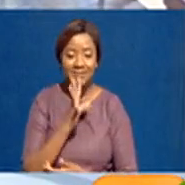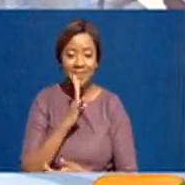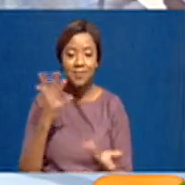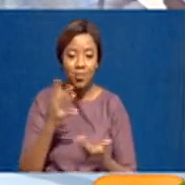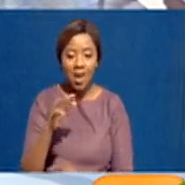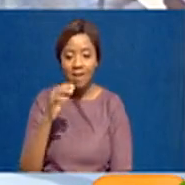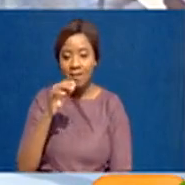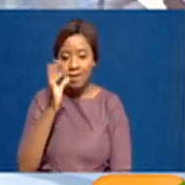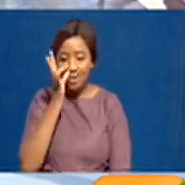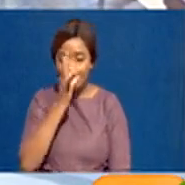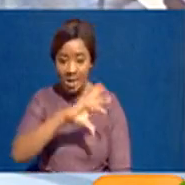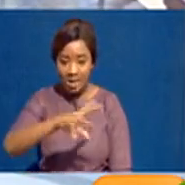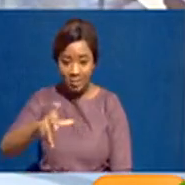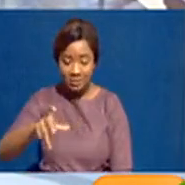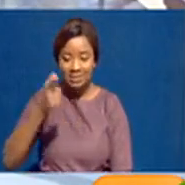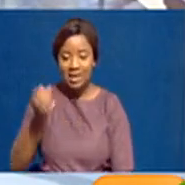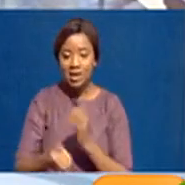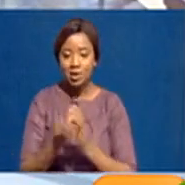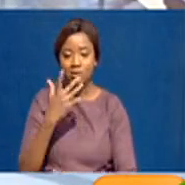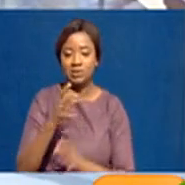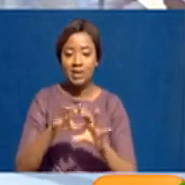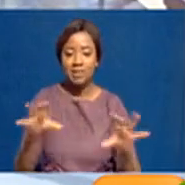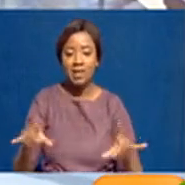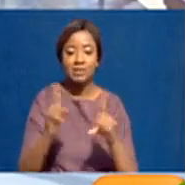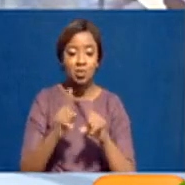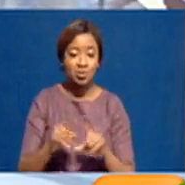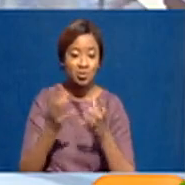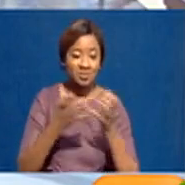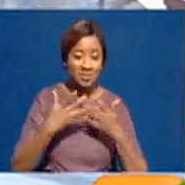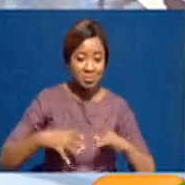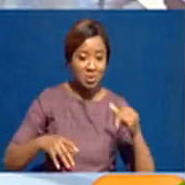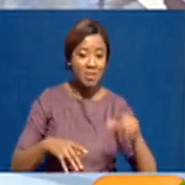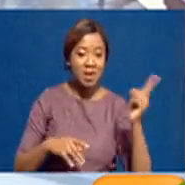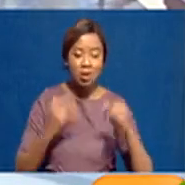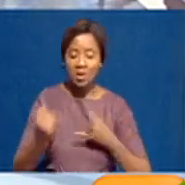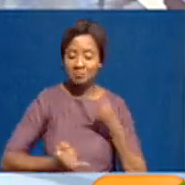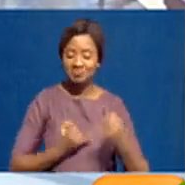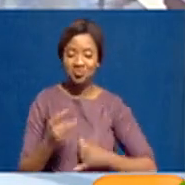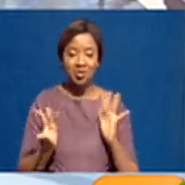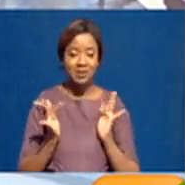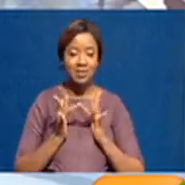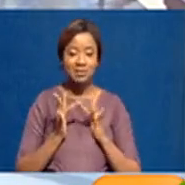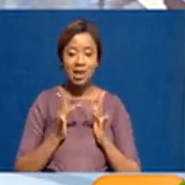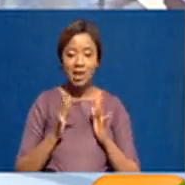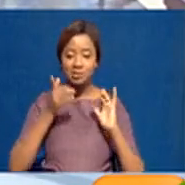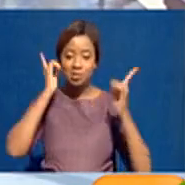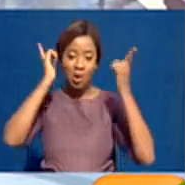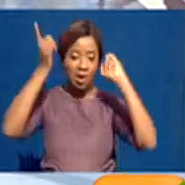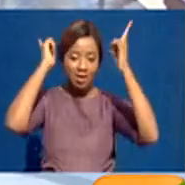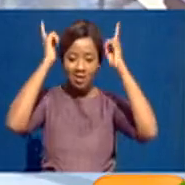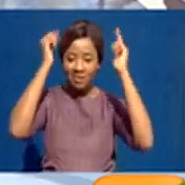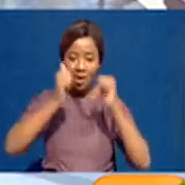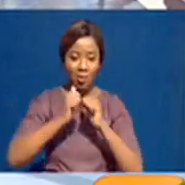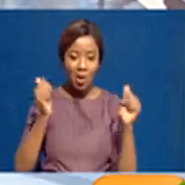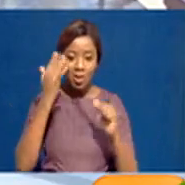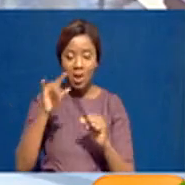Nyeri Open Air Market. Meanwhile, traders at the Wakulima Market in Nairobi continue to enjoy free internet access through a similar project launched